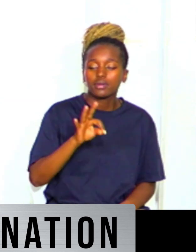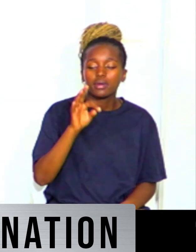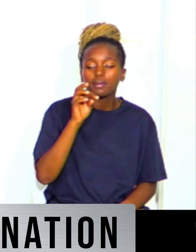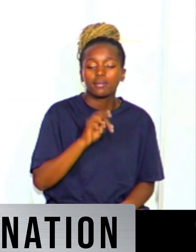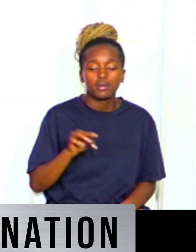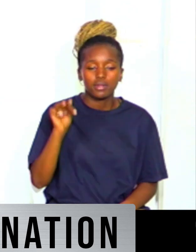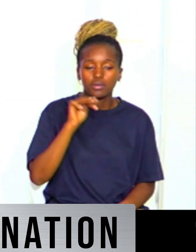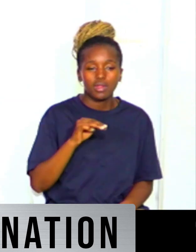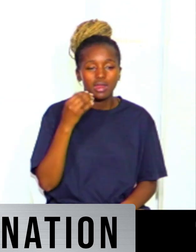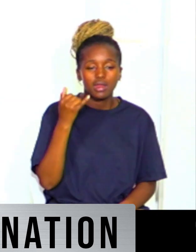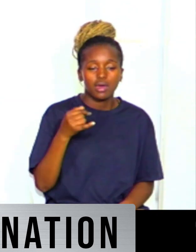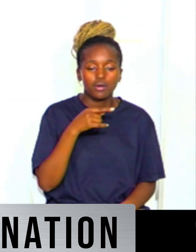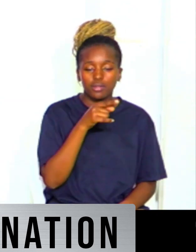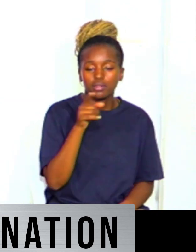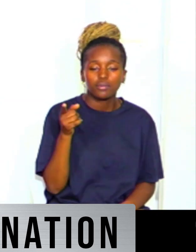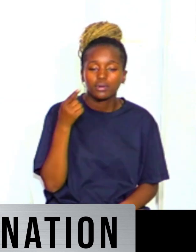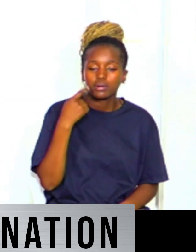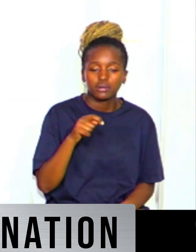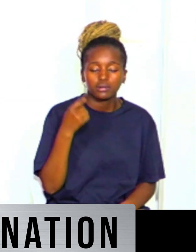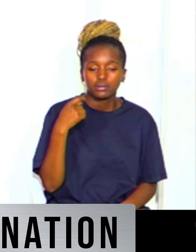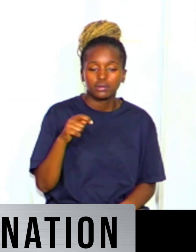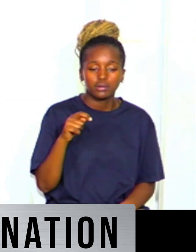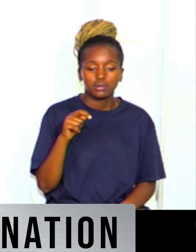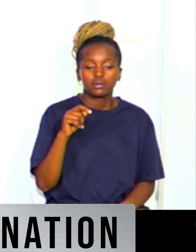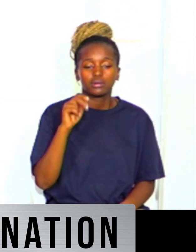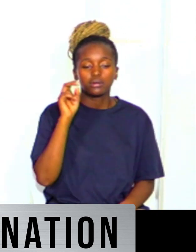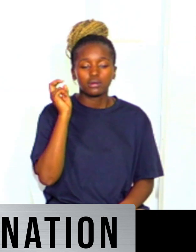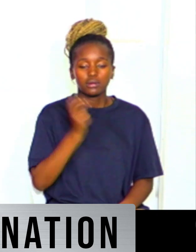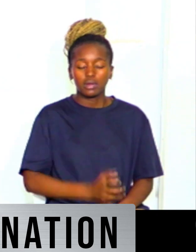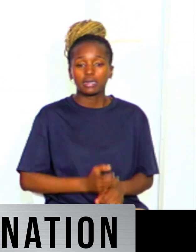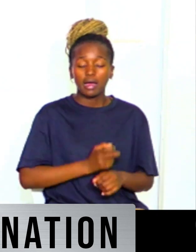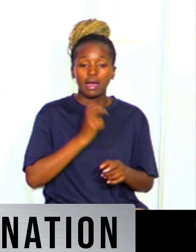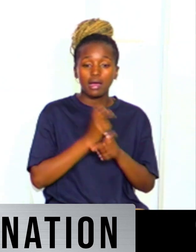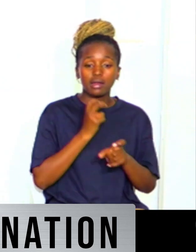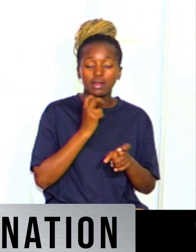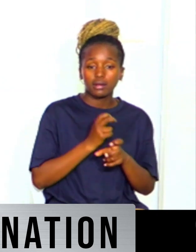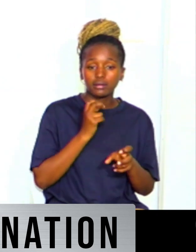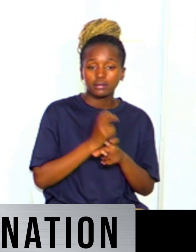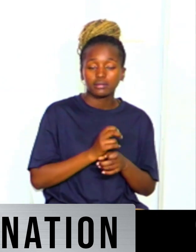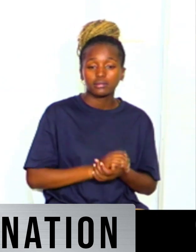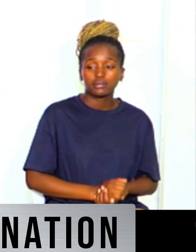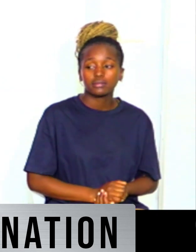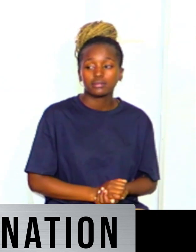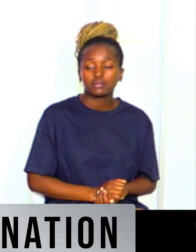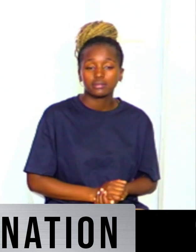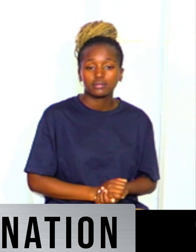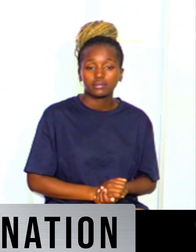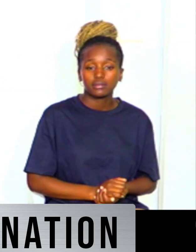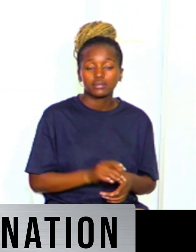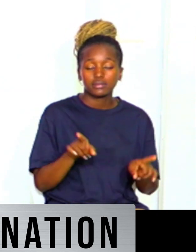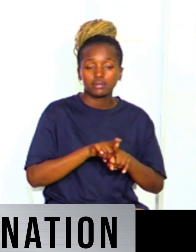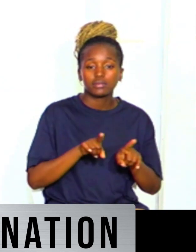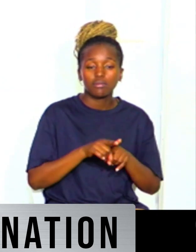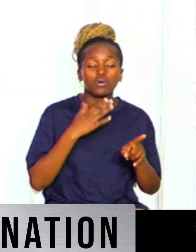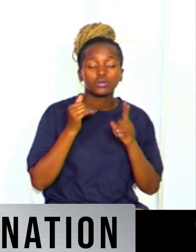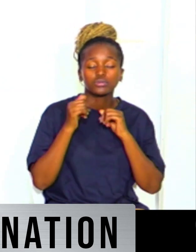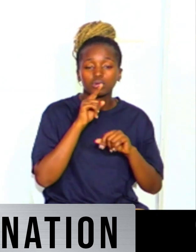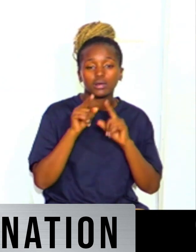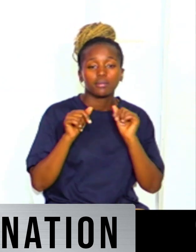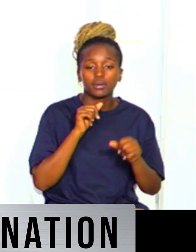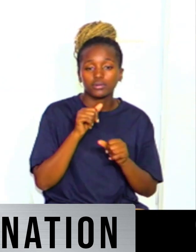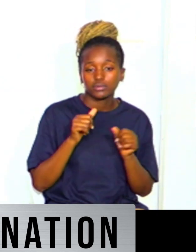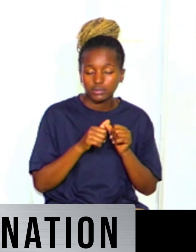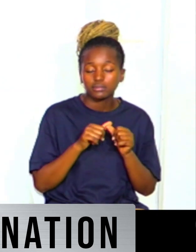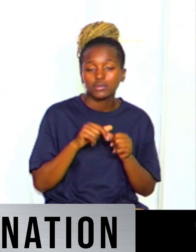bring Natembeya down. Luya question, the Luya question, of course, Luya 2027, building up to